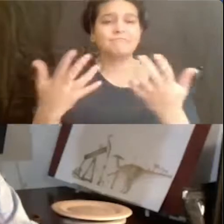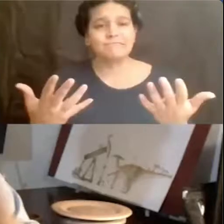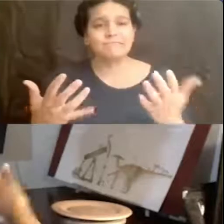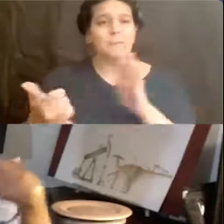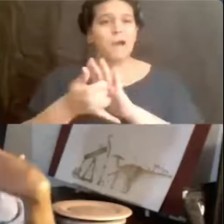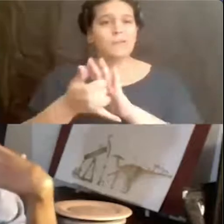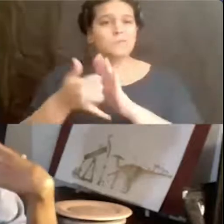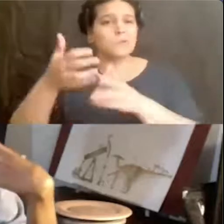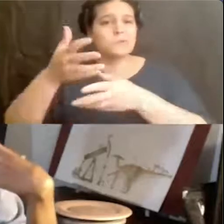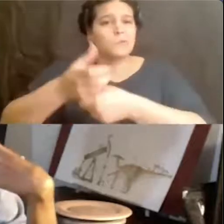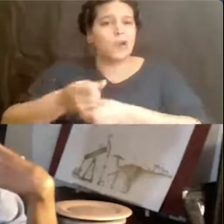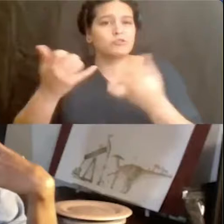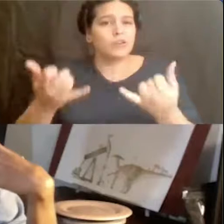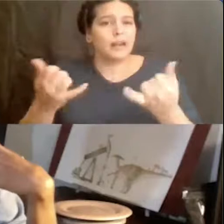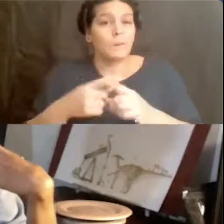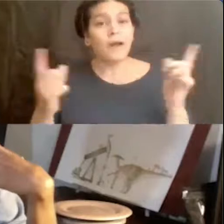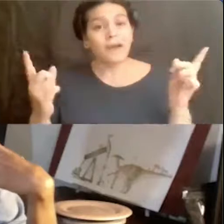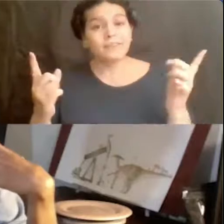just kind of